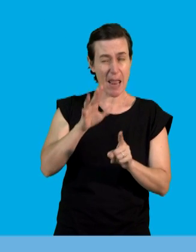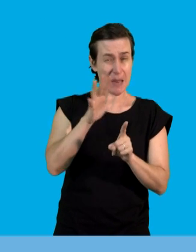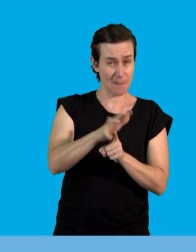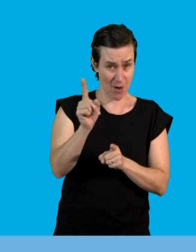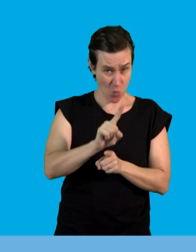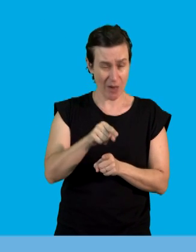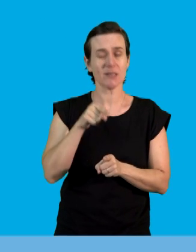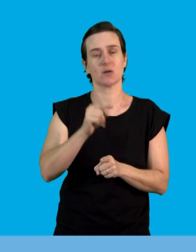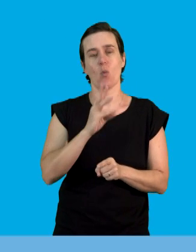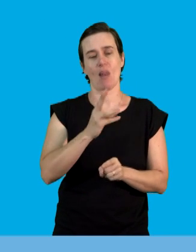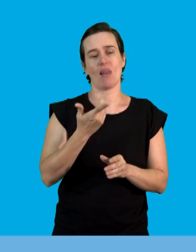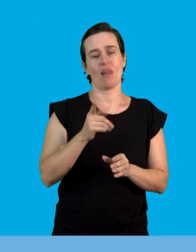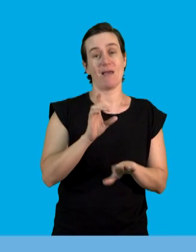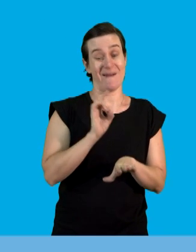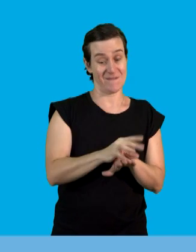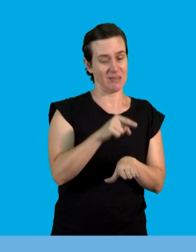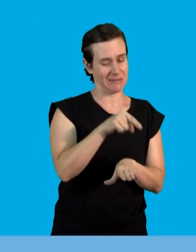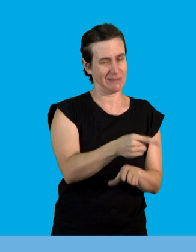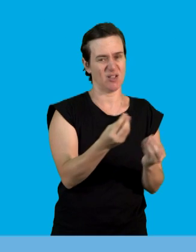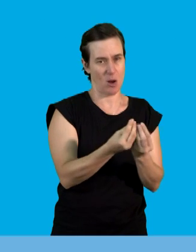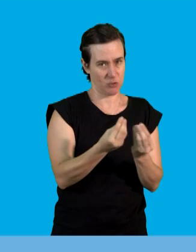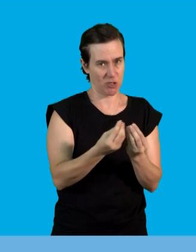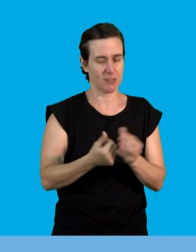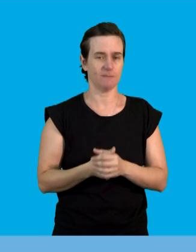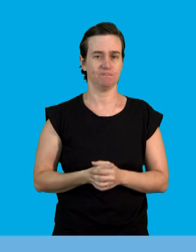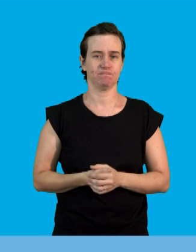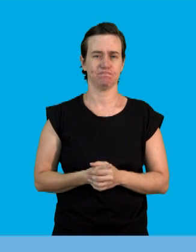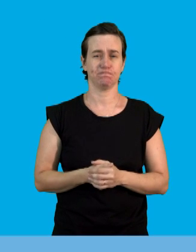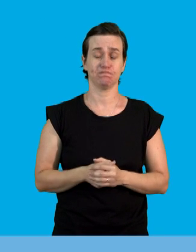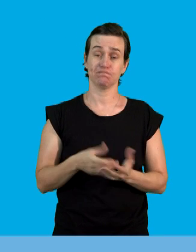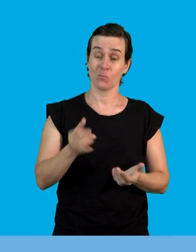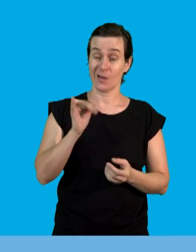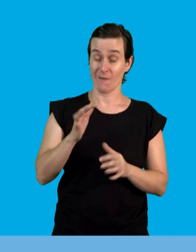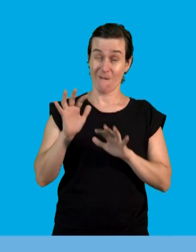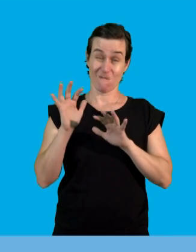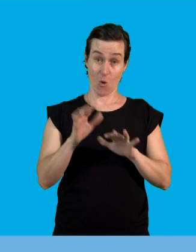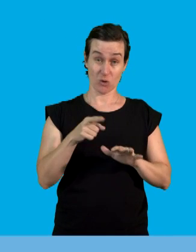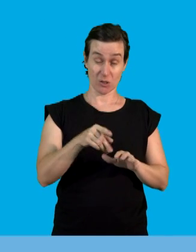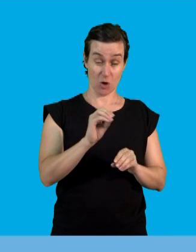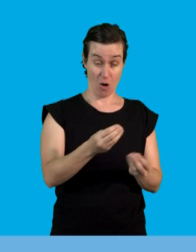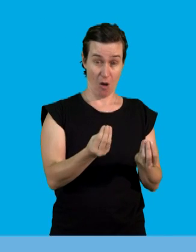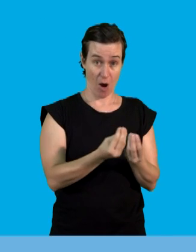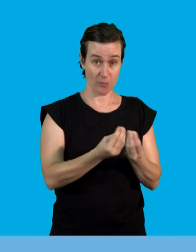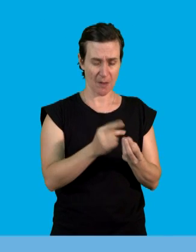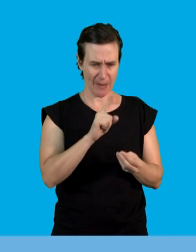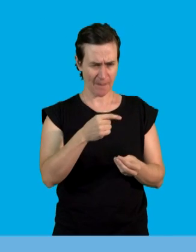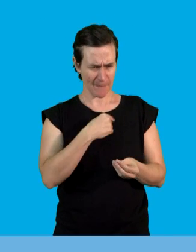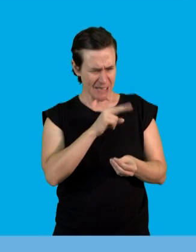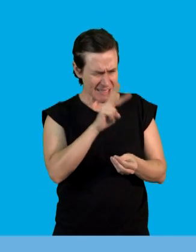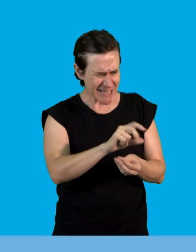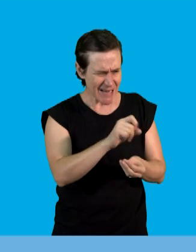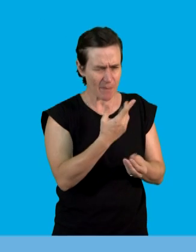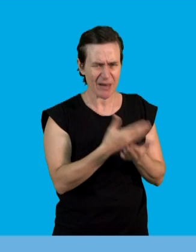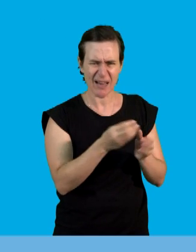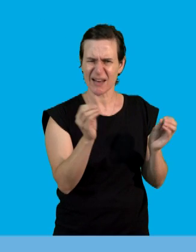object, they are going to have a combined effect. Now, if forces are exerted on an object but there is no